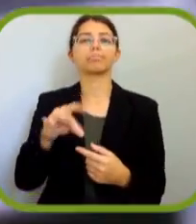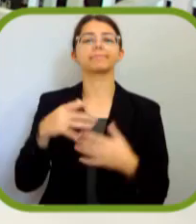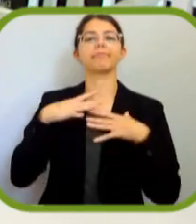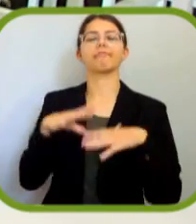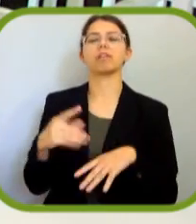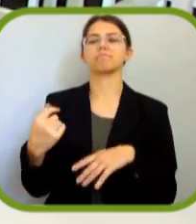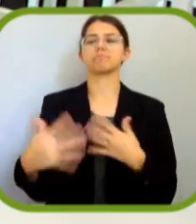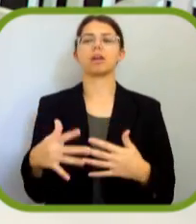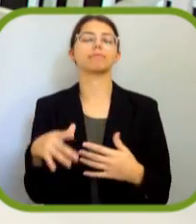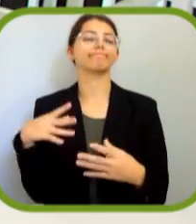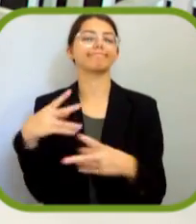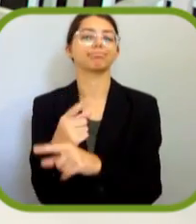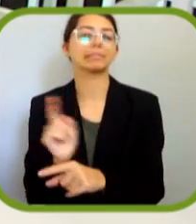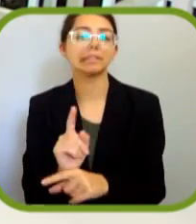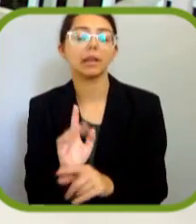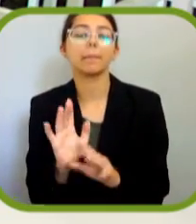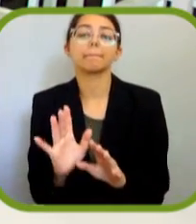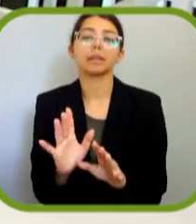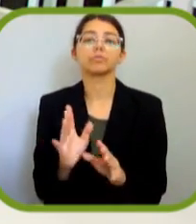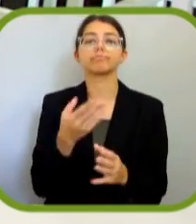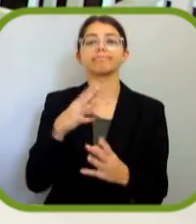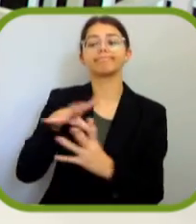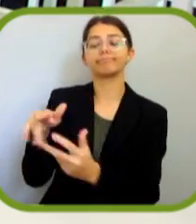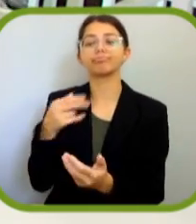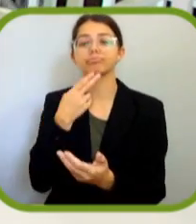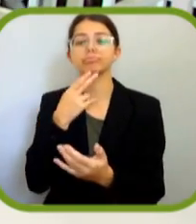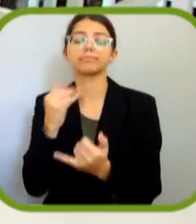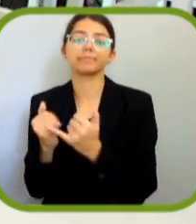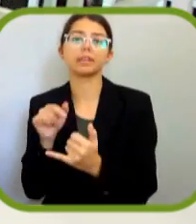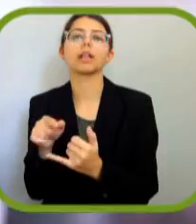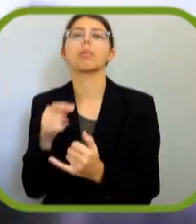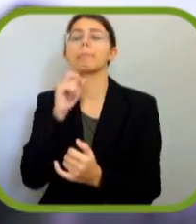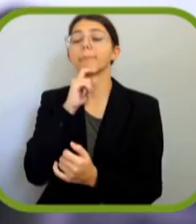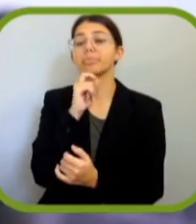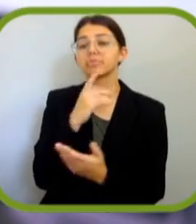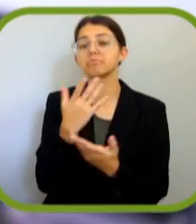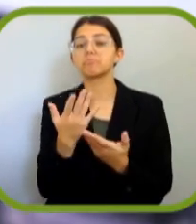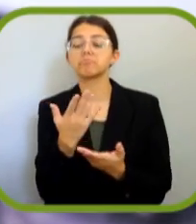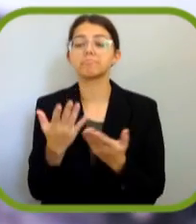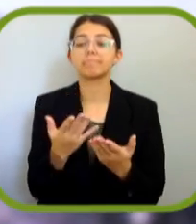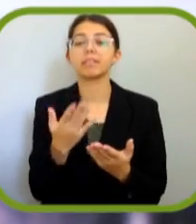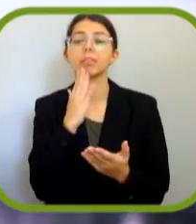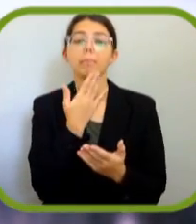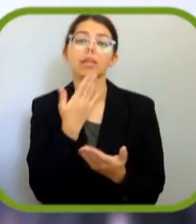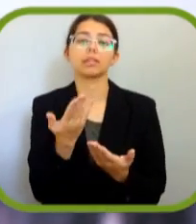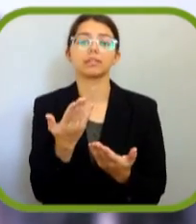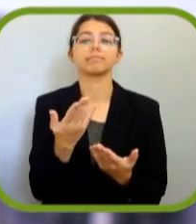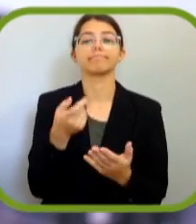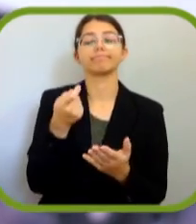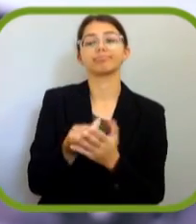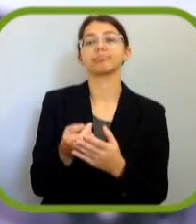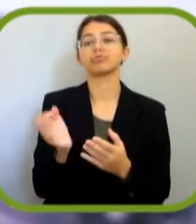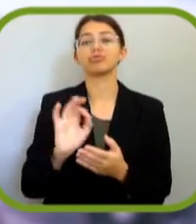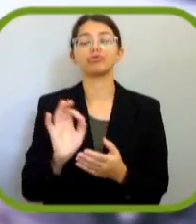reality. But in the metaverse reality or in the meta reality, you might be able to do that at an affordable cost or even for